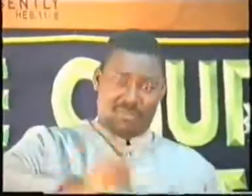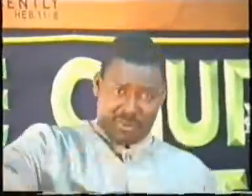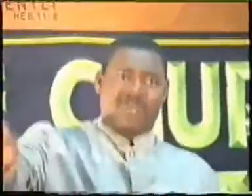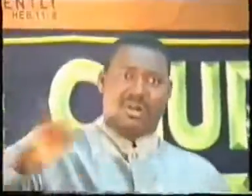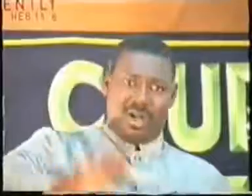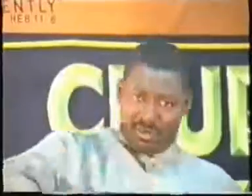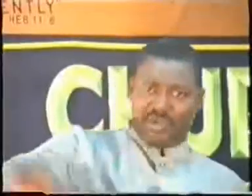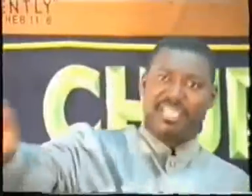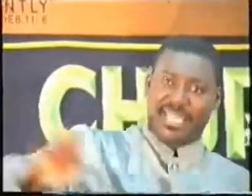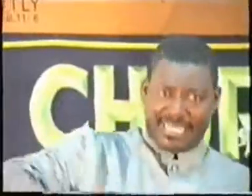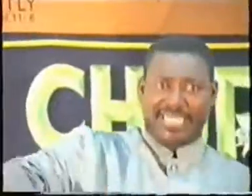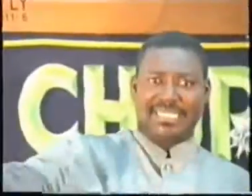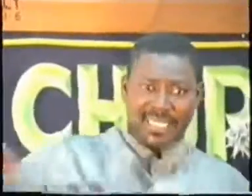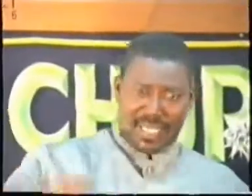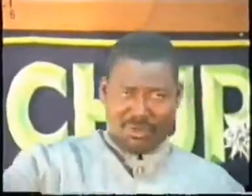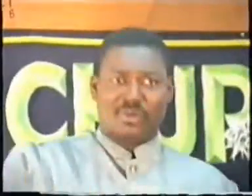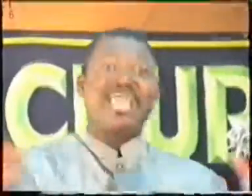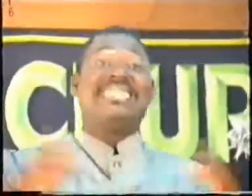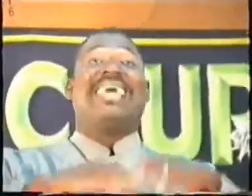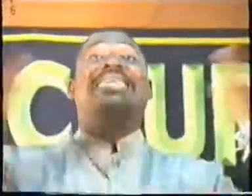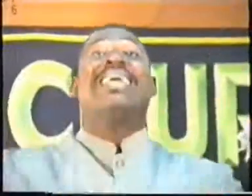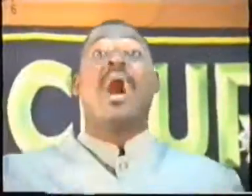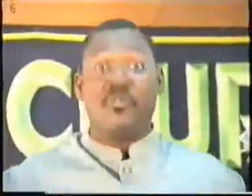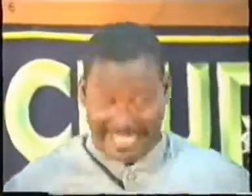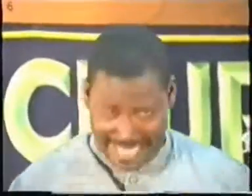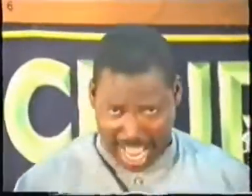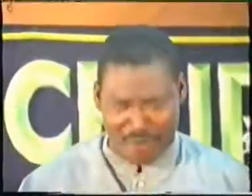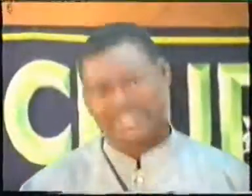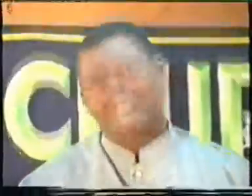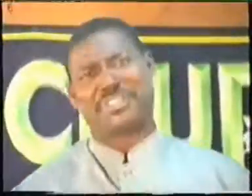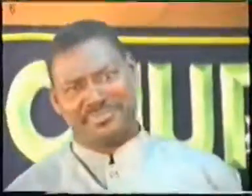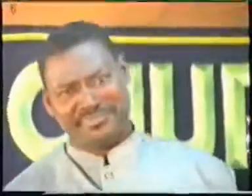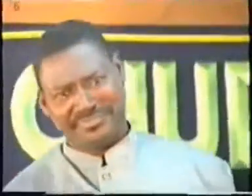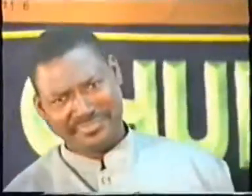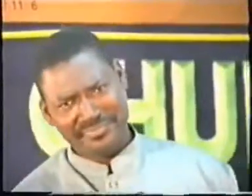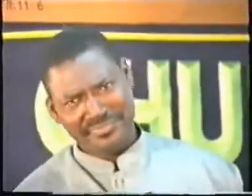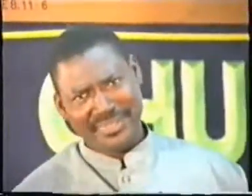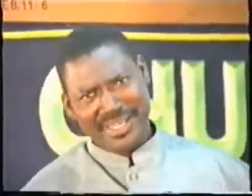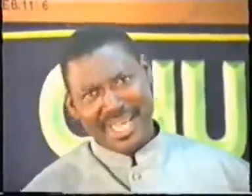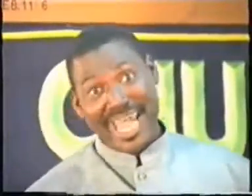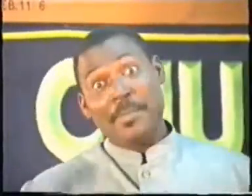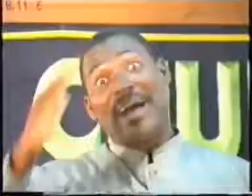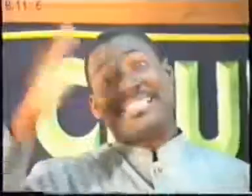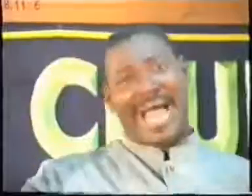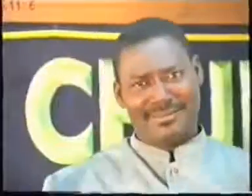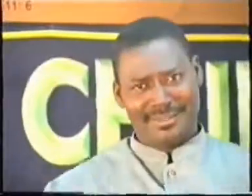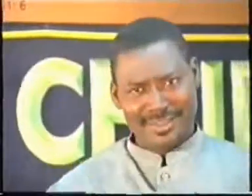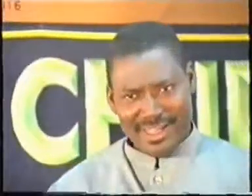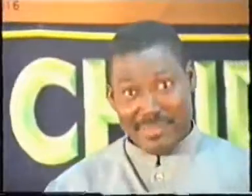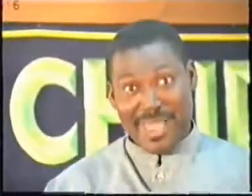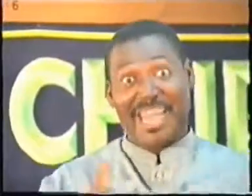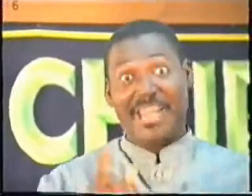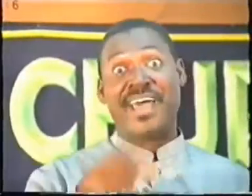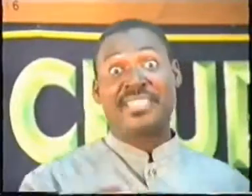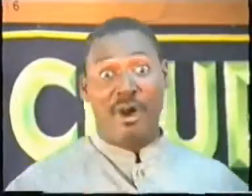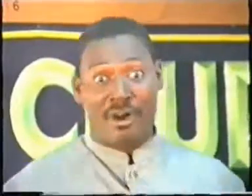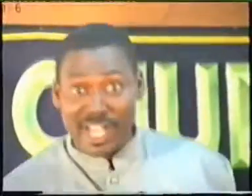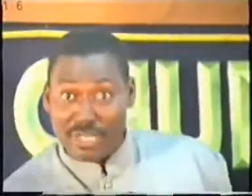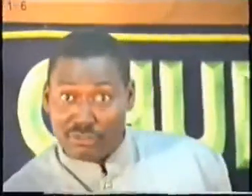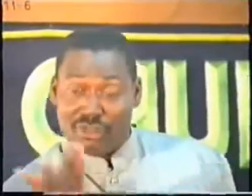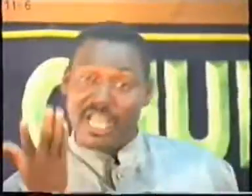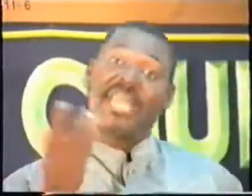yire ono ono yire ya secretary no ono ye general overseer of the church head pastor e bia na ne